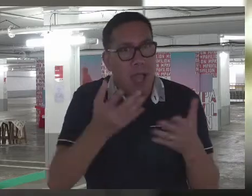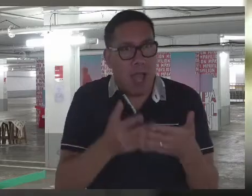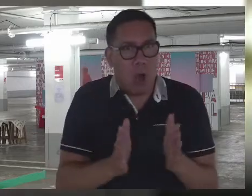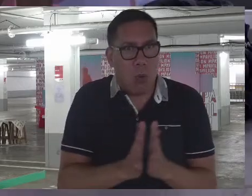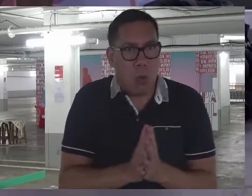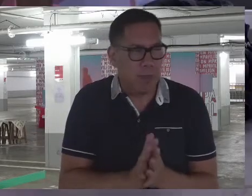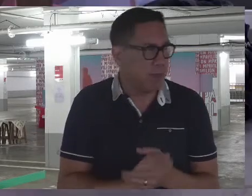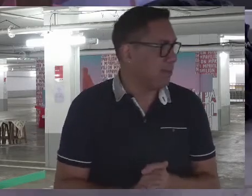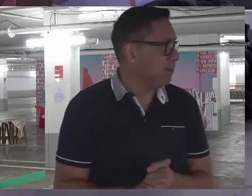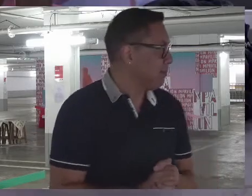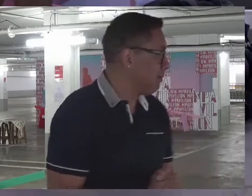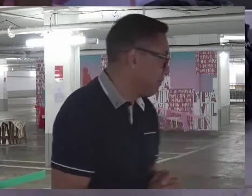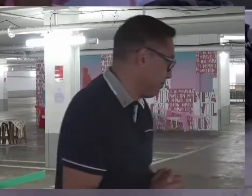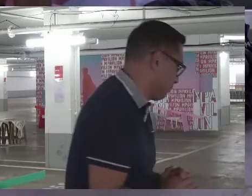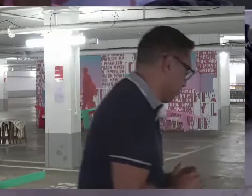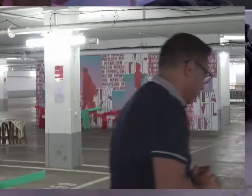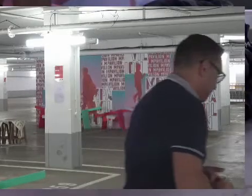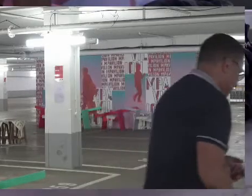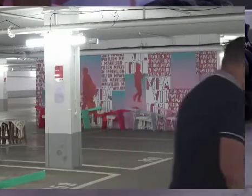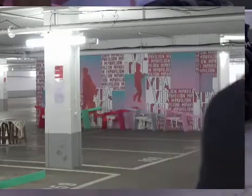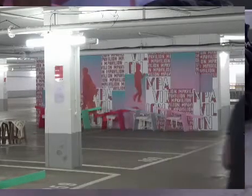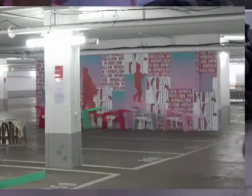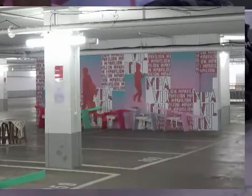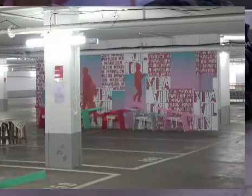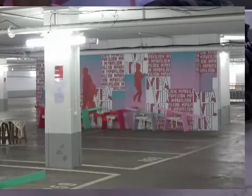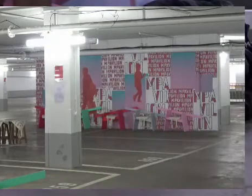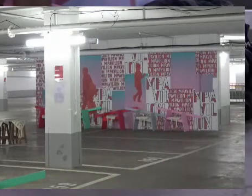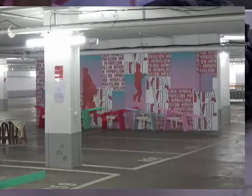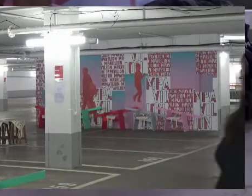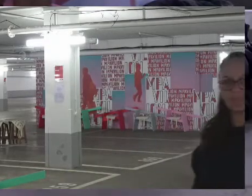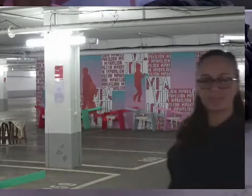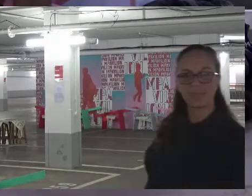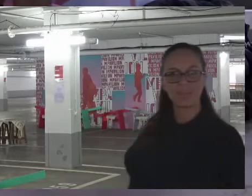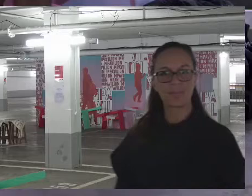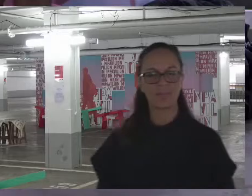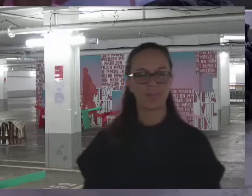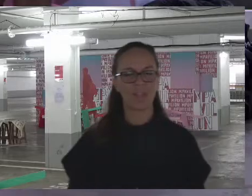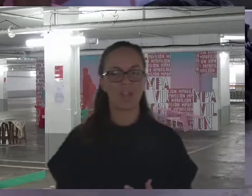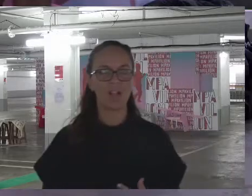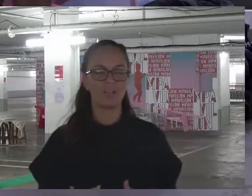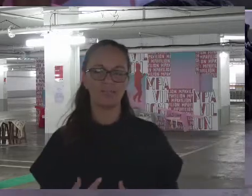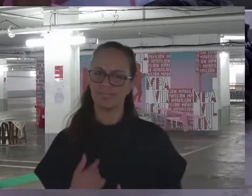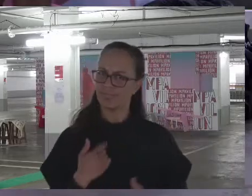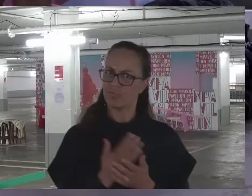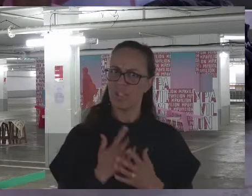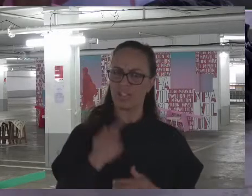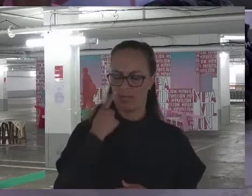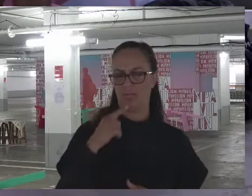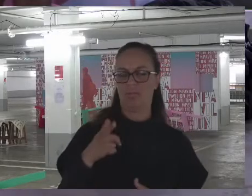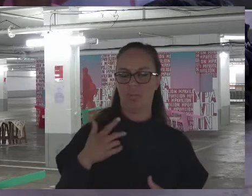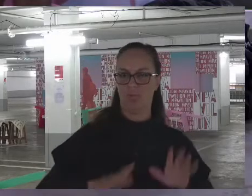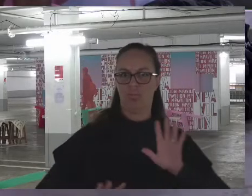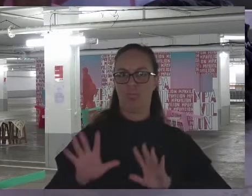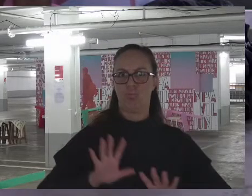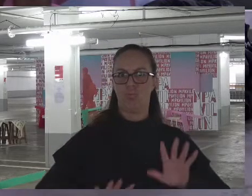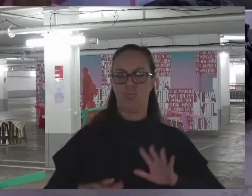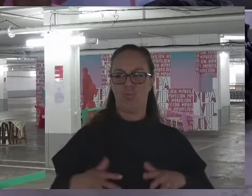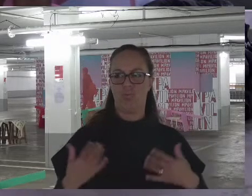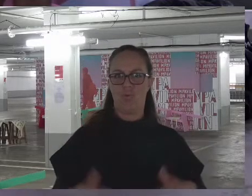your practice? Yeah, look, I really I found it quite daunting to begin